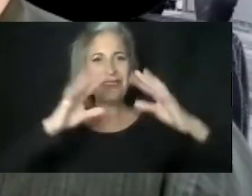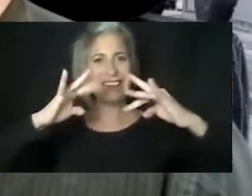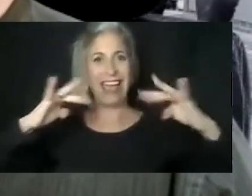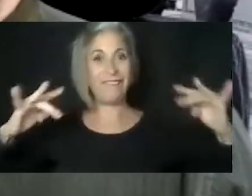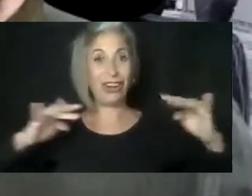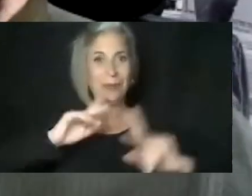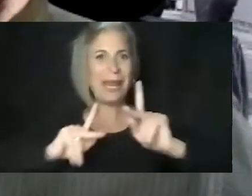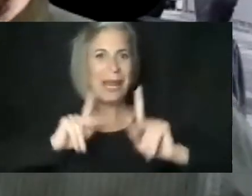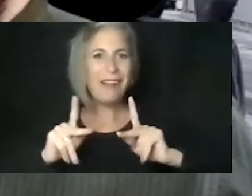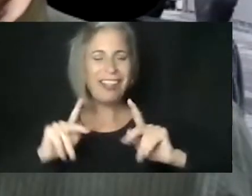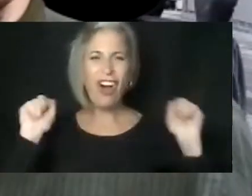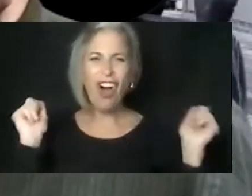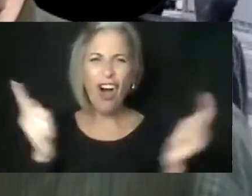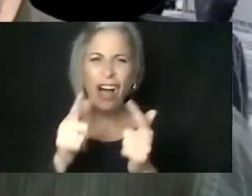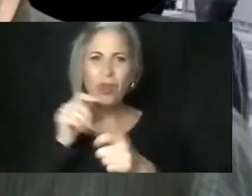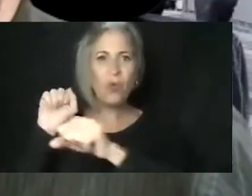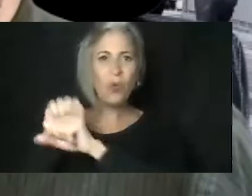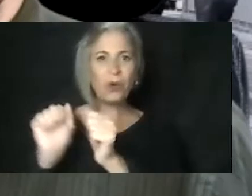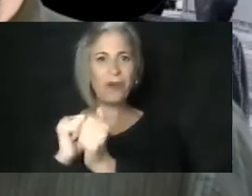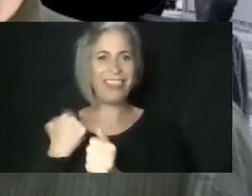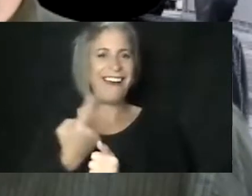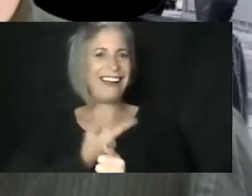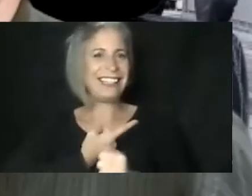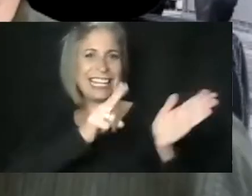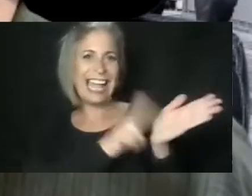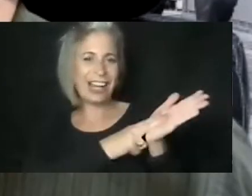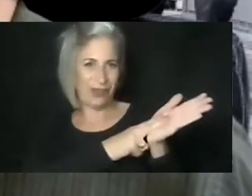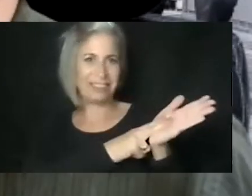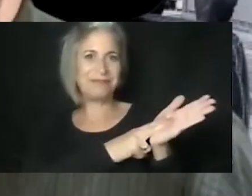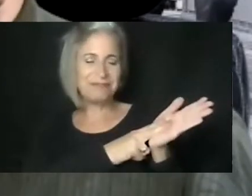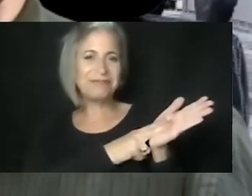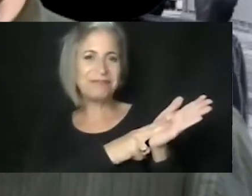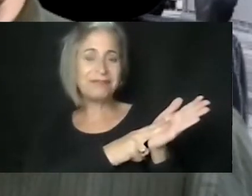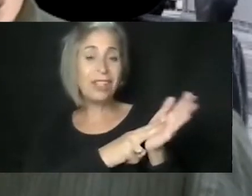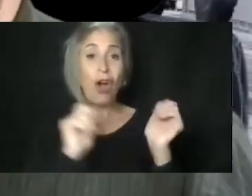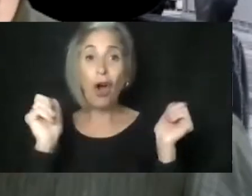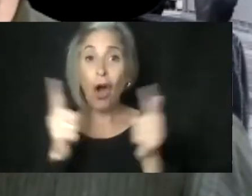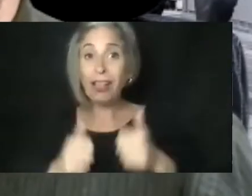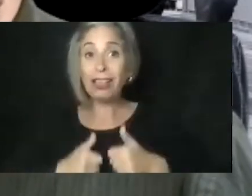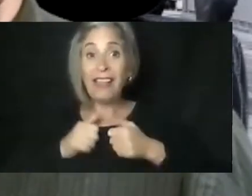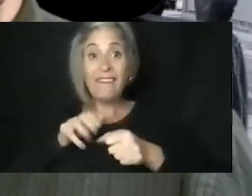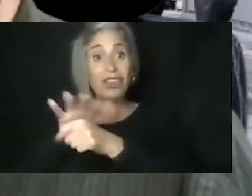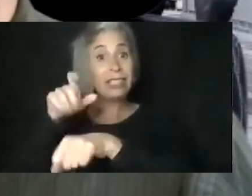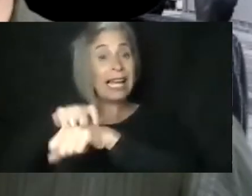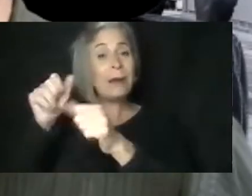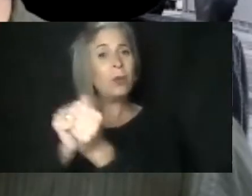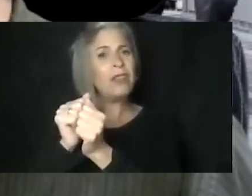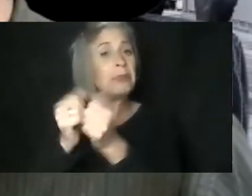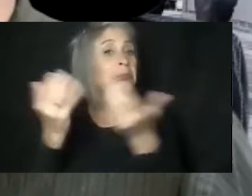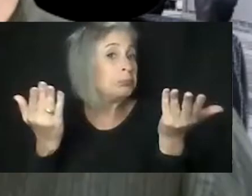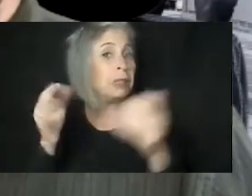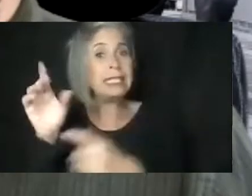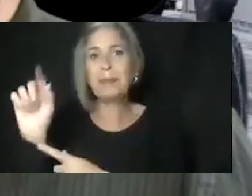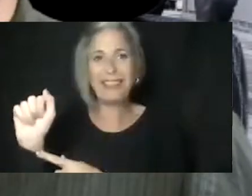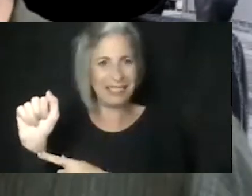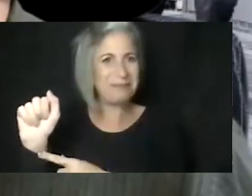folks, all of whom work with us on a contract basis, all of whom live full-time with some kind of